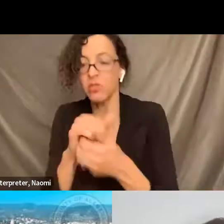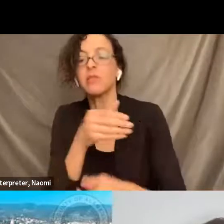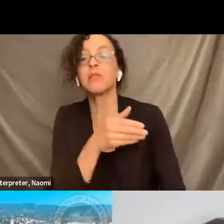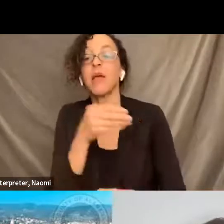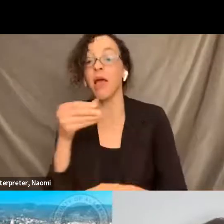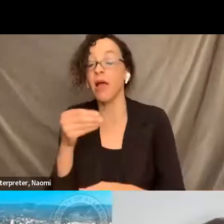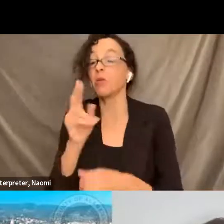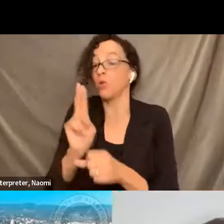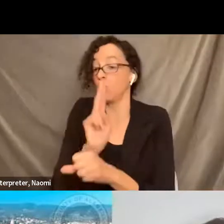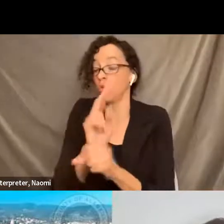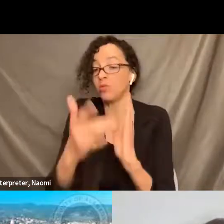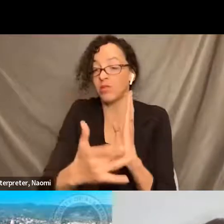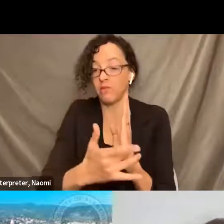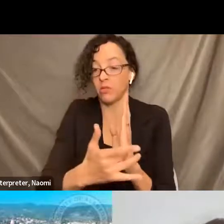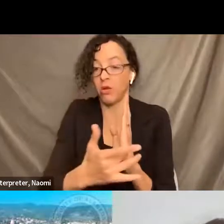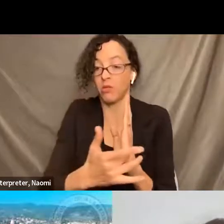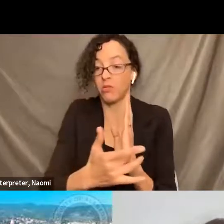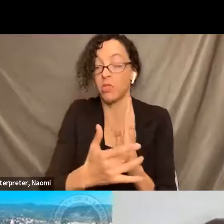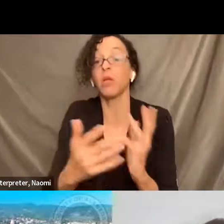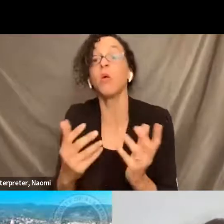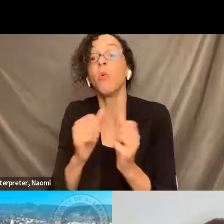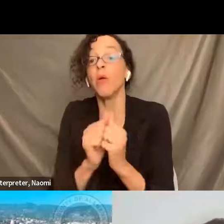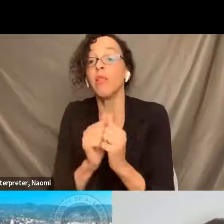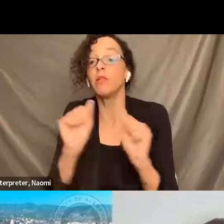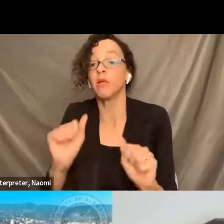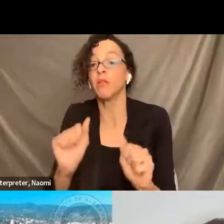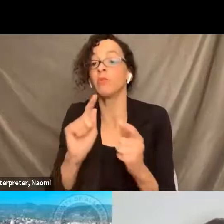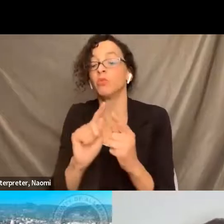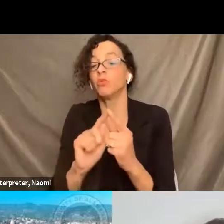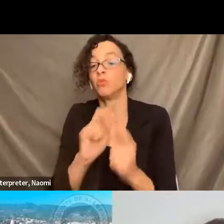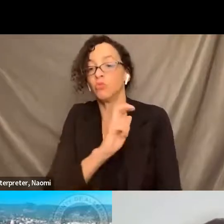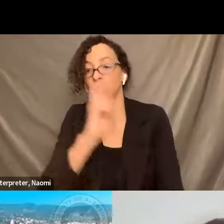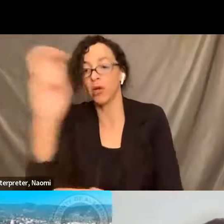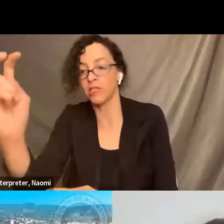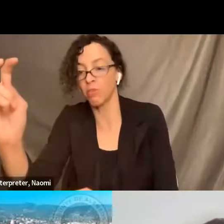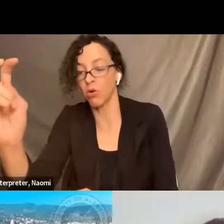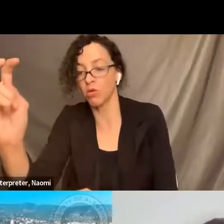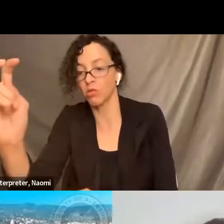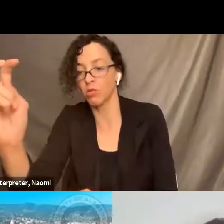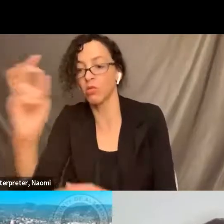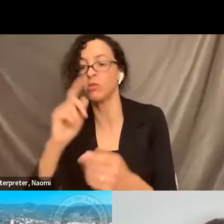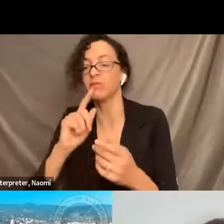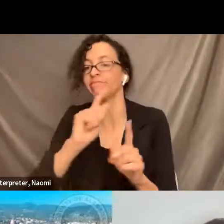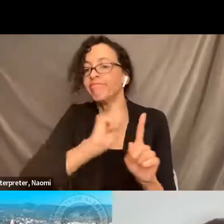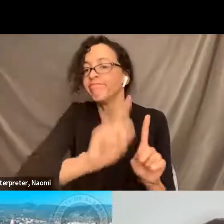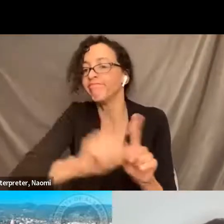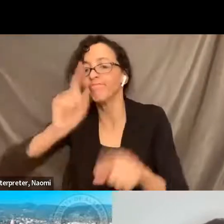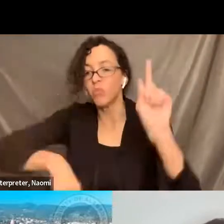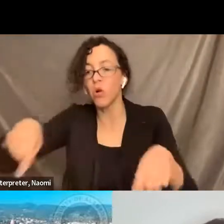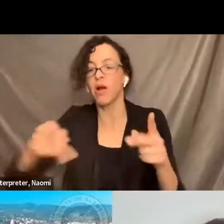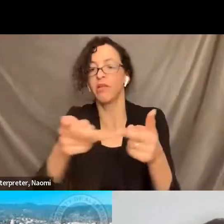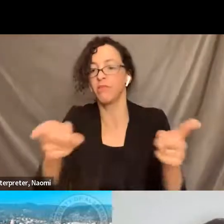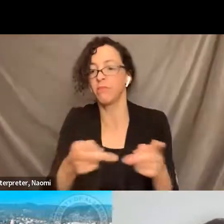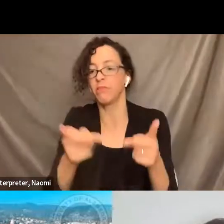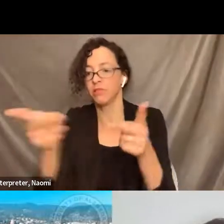the use of technology with the ability to transport to a variety of dispositions as a way to